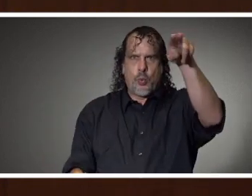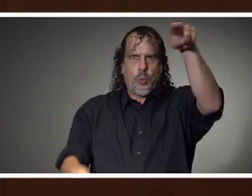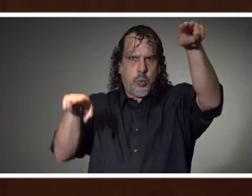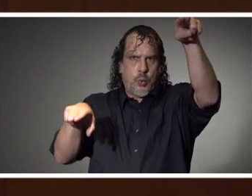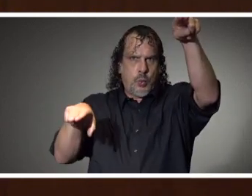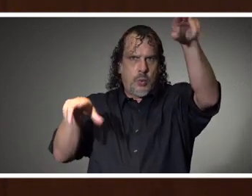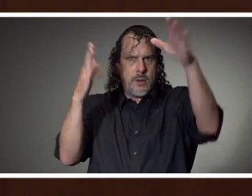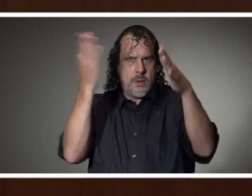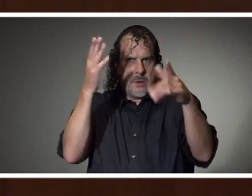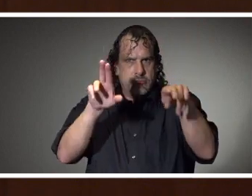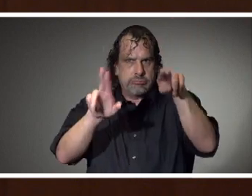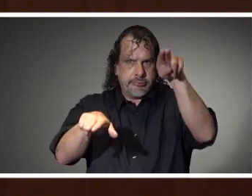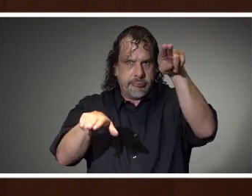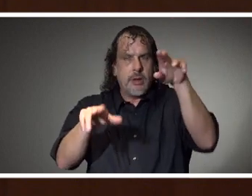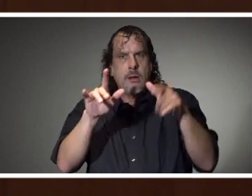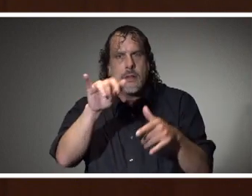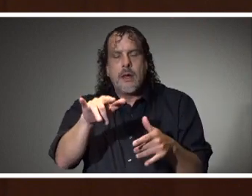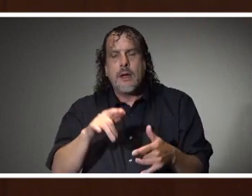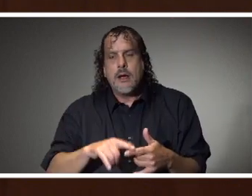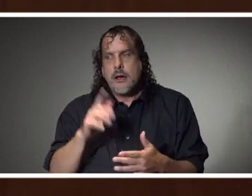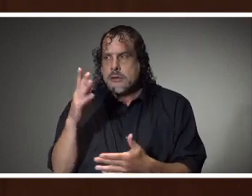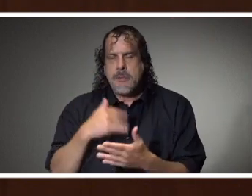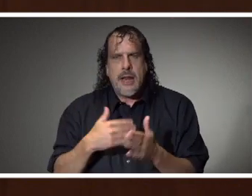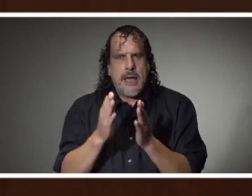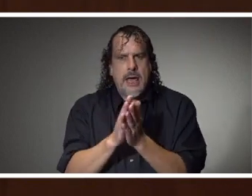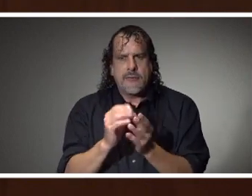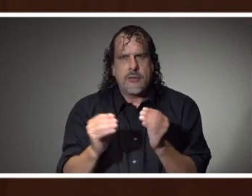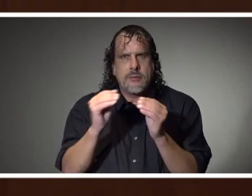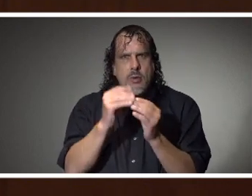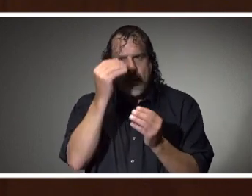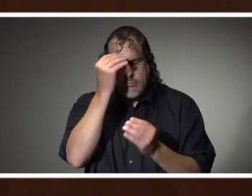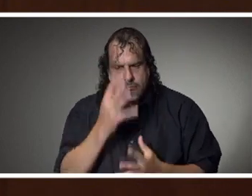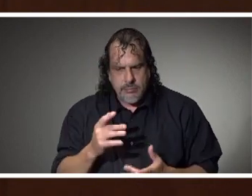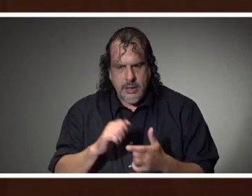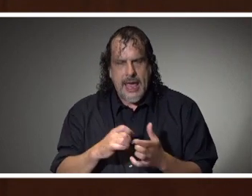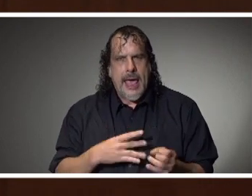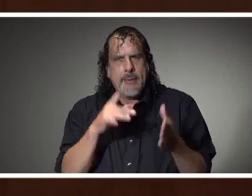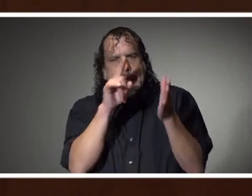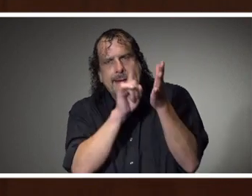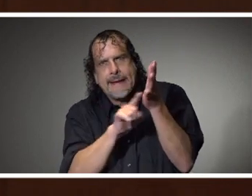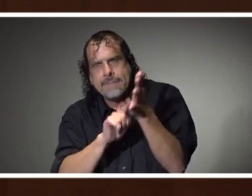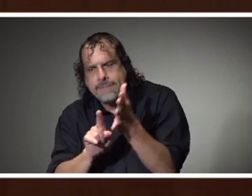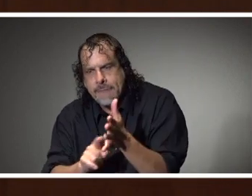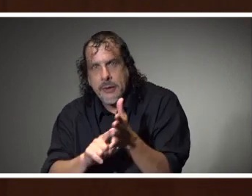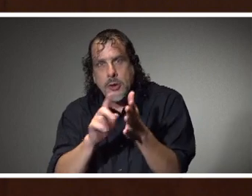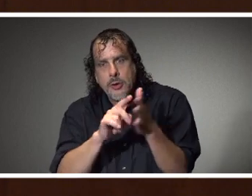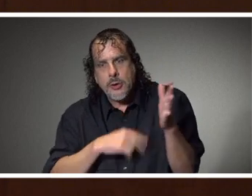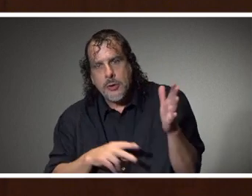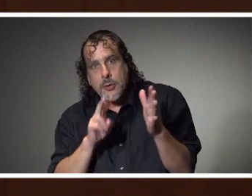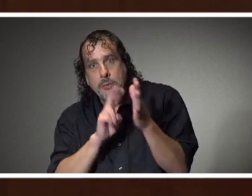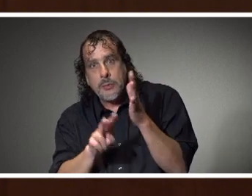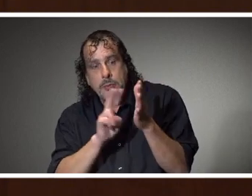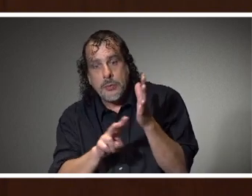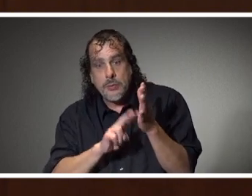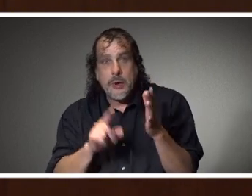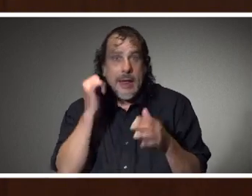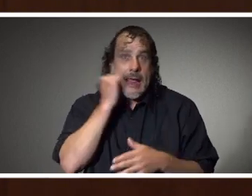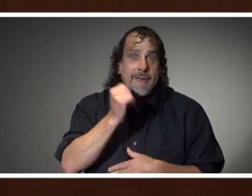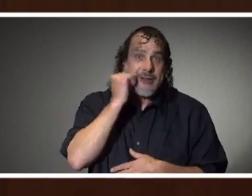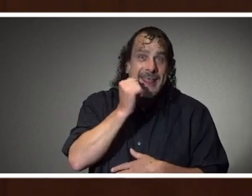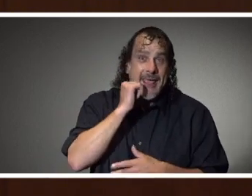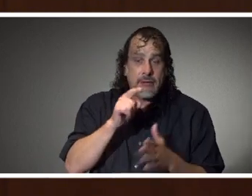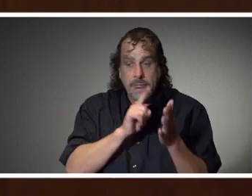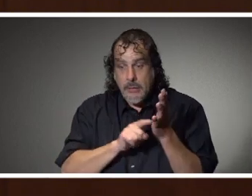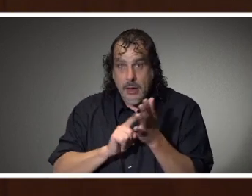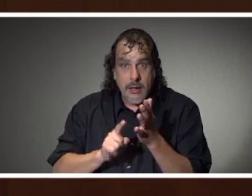Additional information that someone had requested last time were how many case investigations do we receive and close out on a daily basis. So for Wednesday,